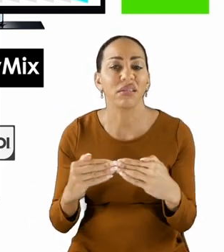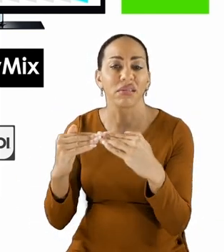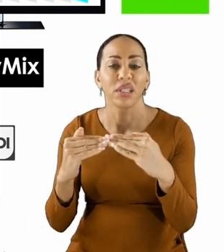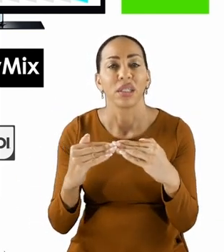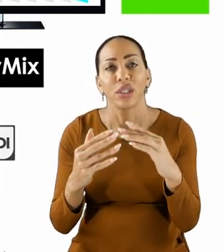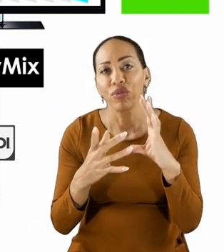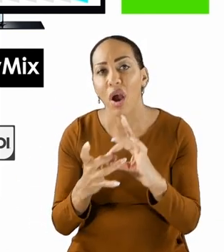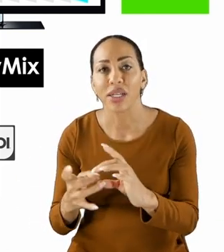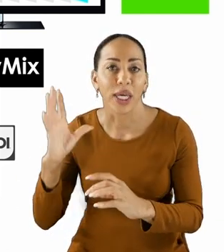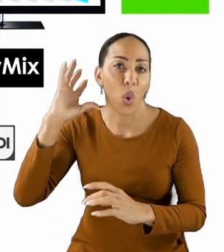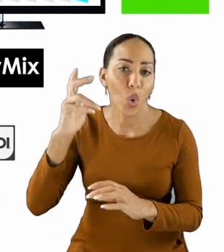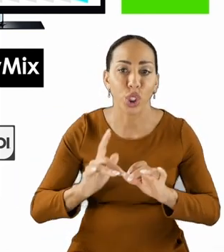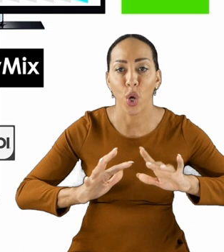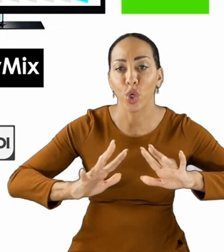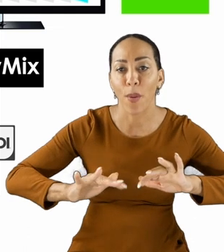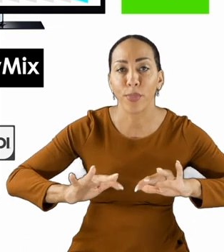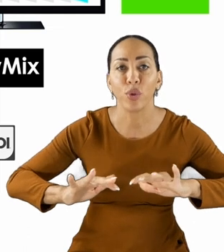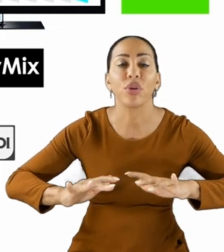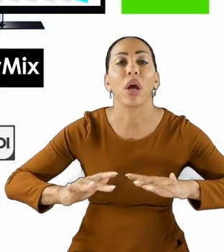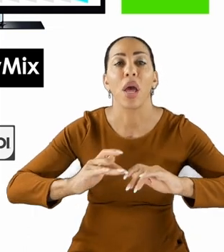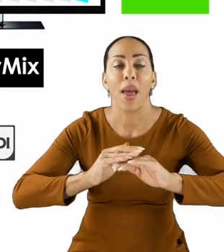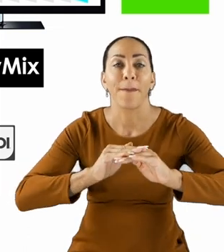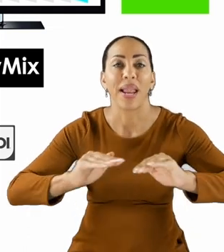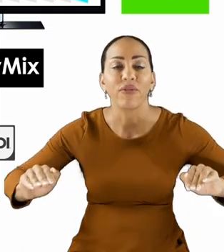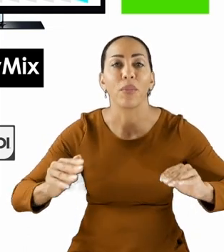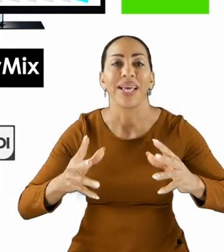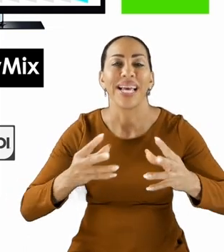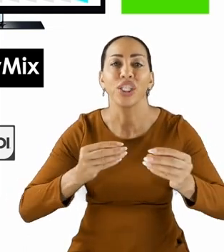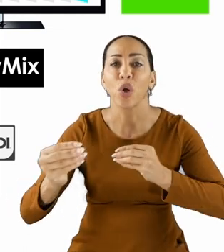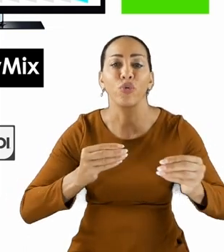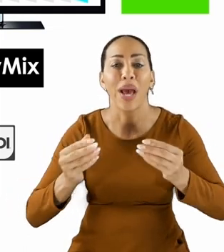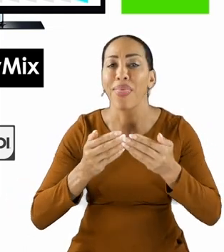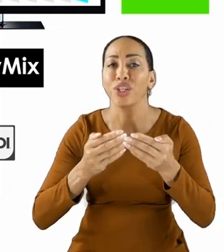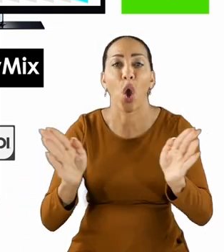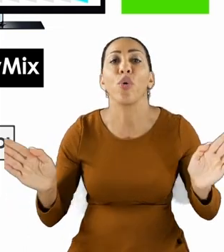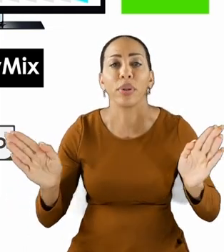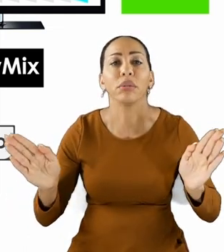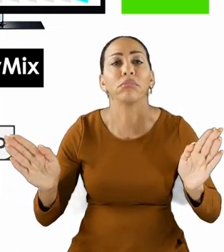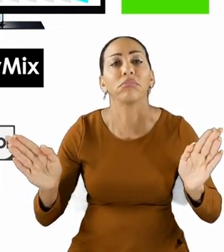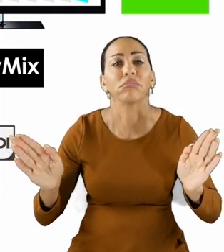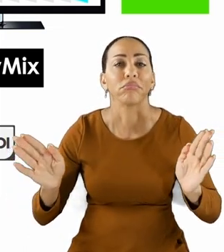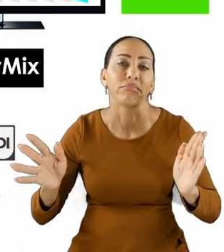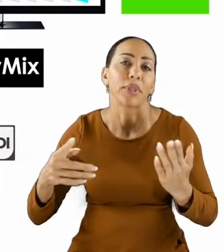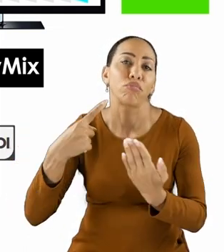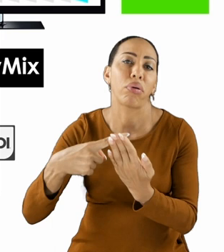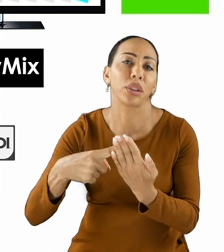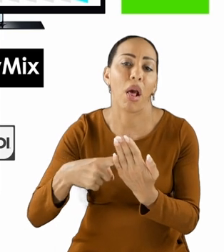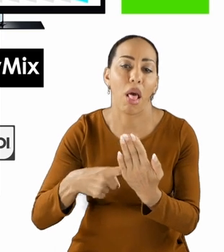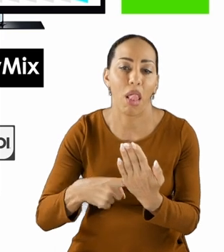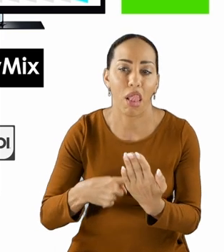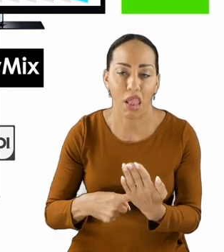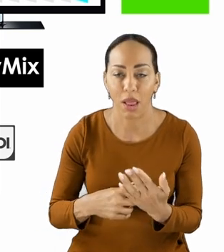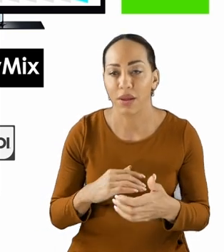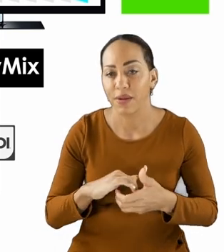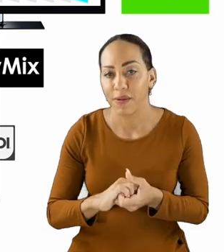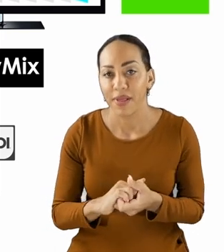video, audio, computer platforms. It's a sort of a open source protocol.